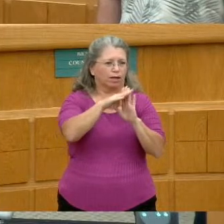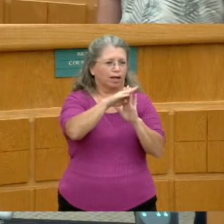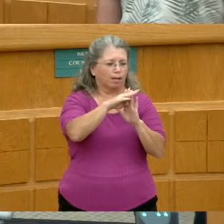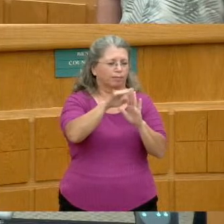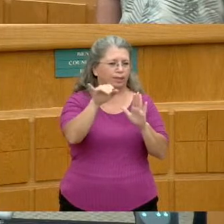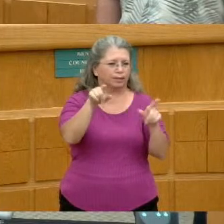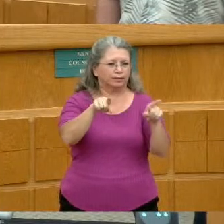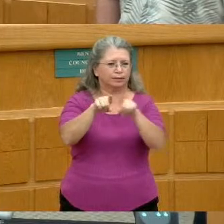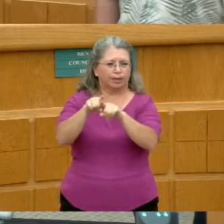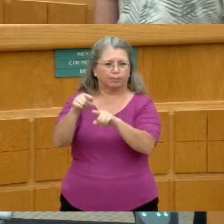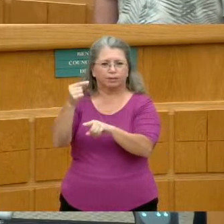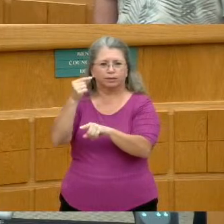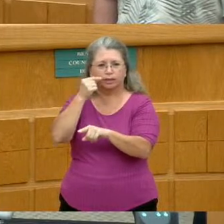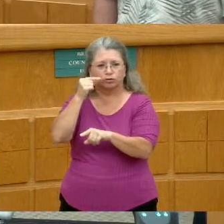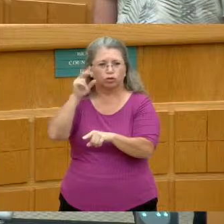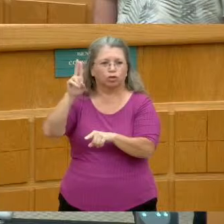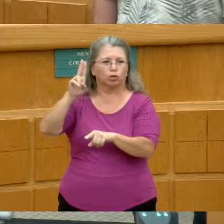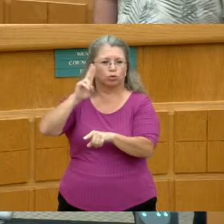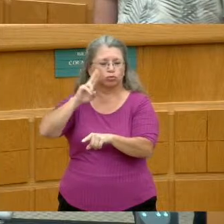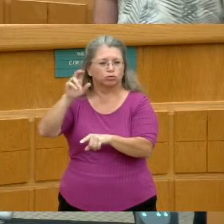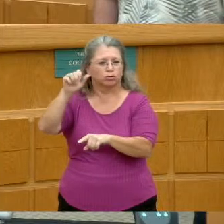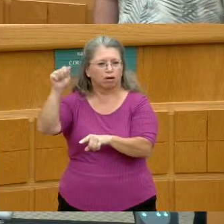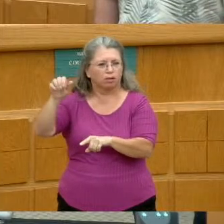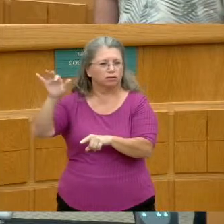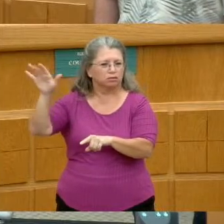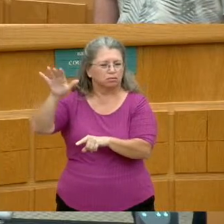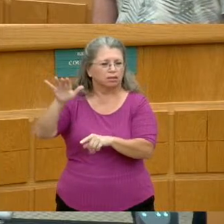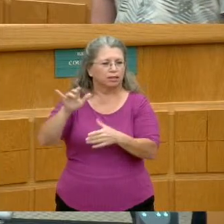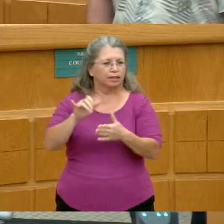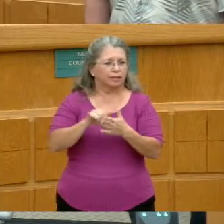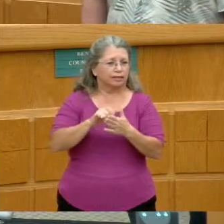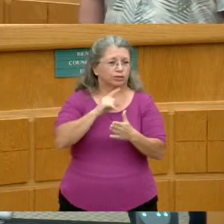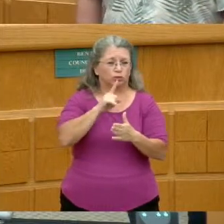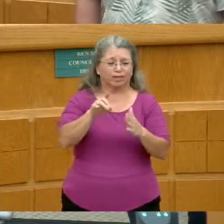is this really just a human behavior?